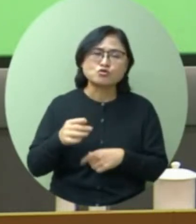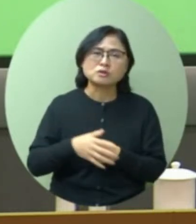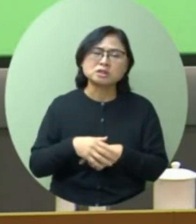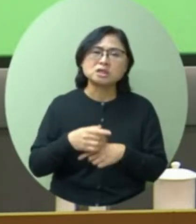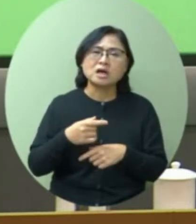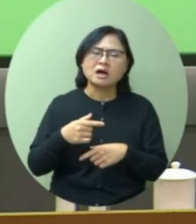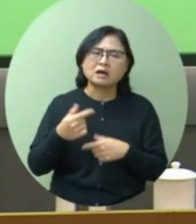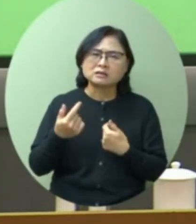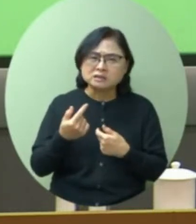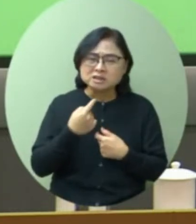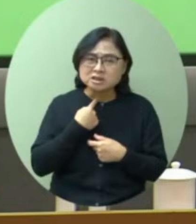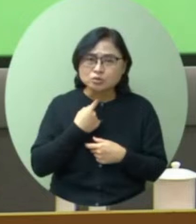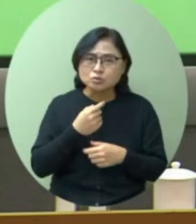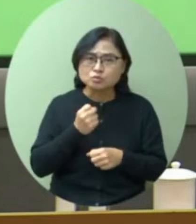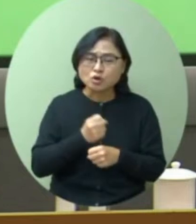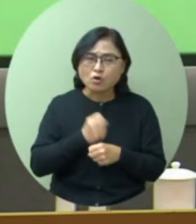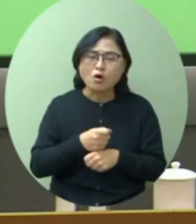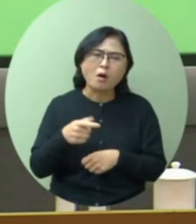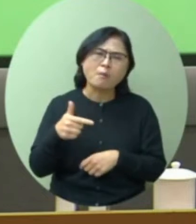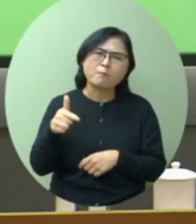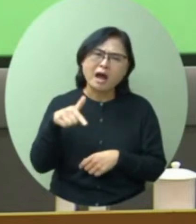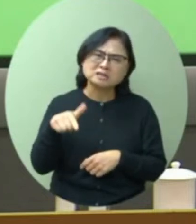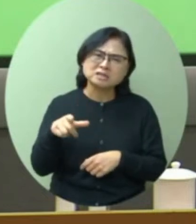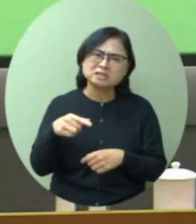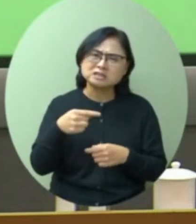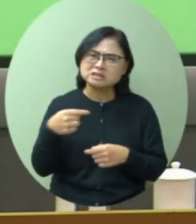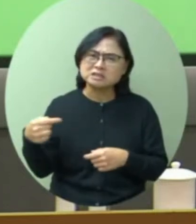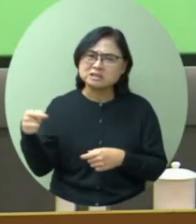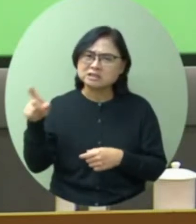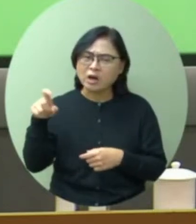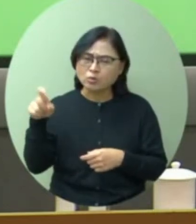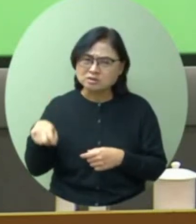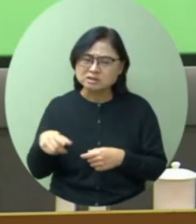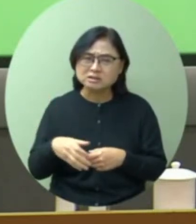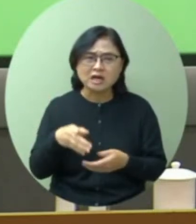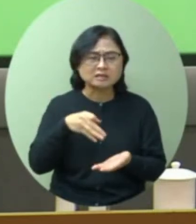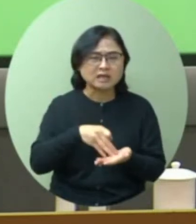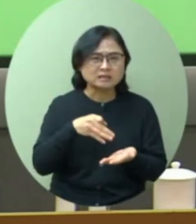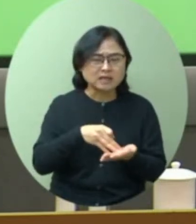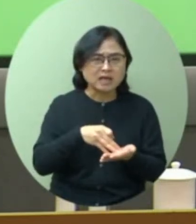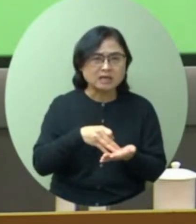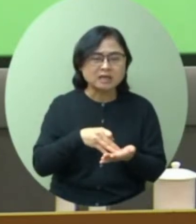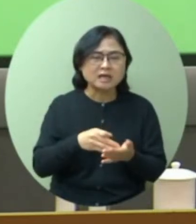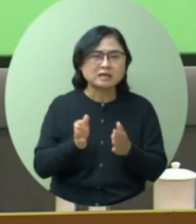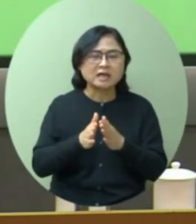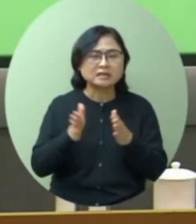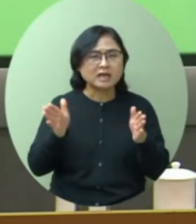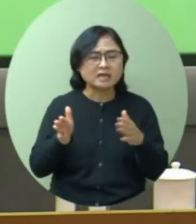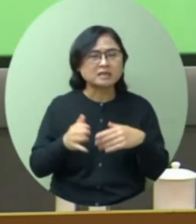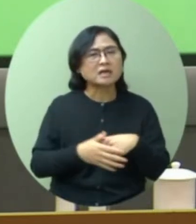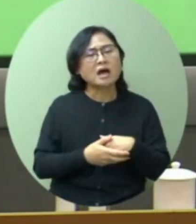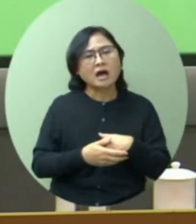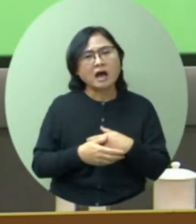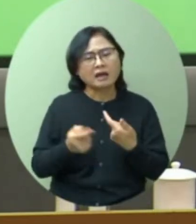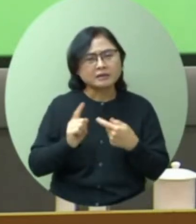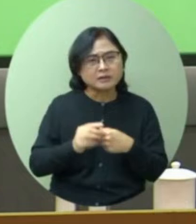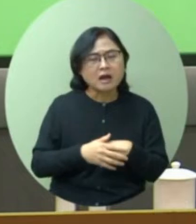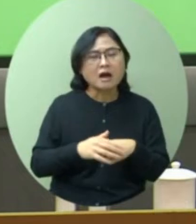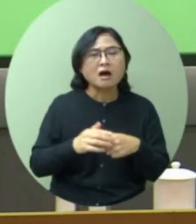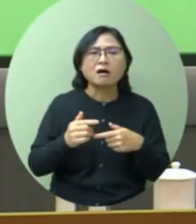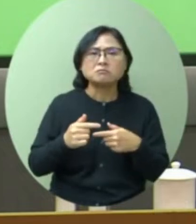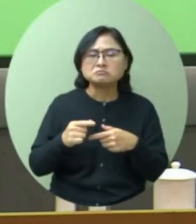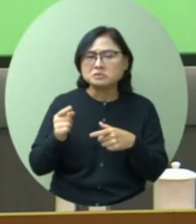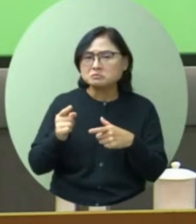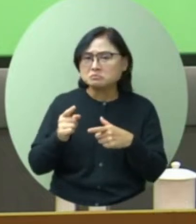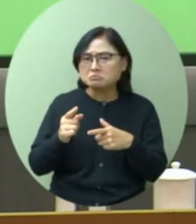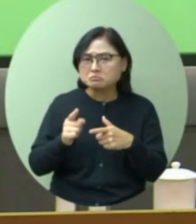be 12 months, 18 months, I think we can debate and we can let LegCo debate about